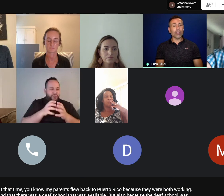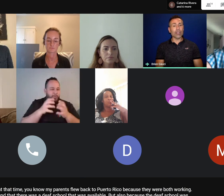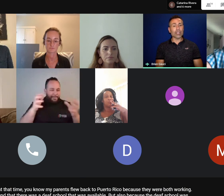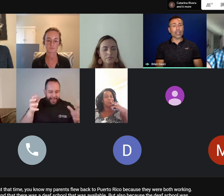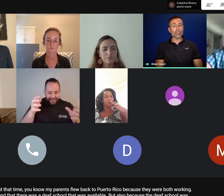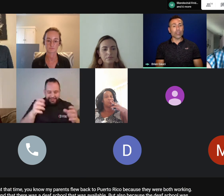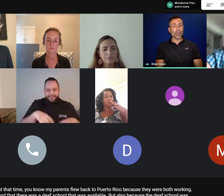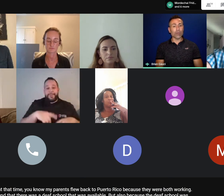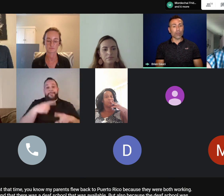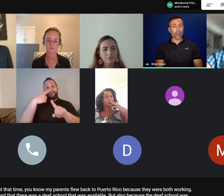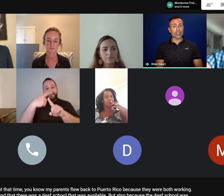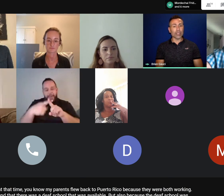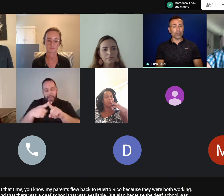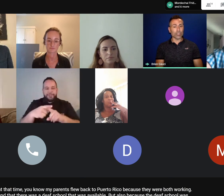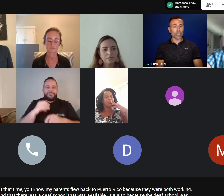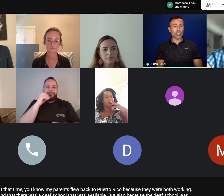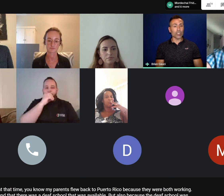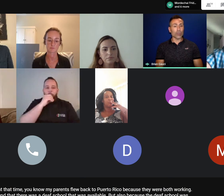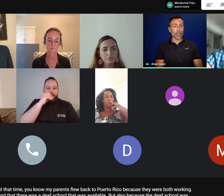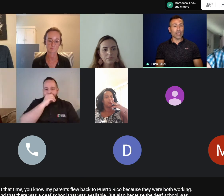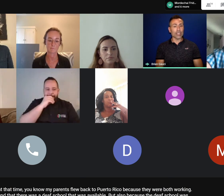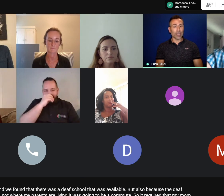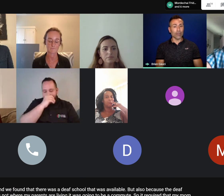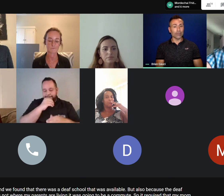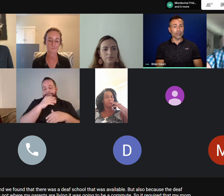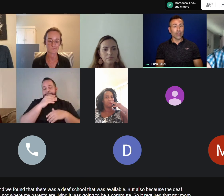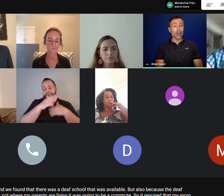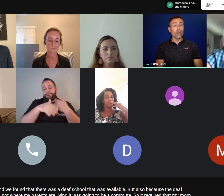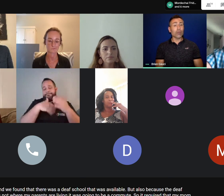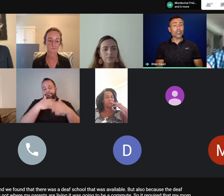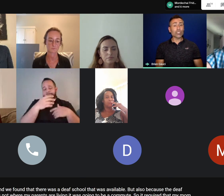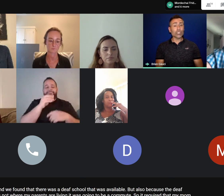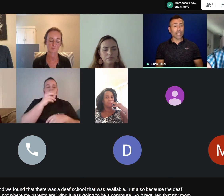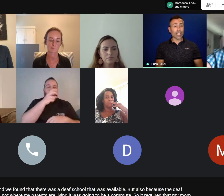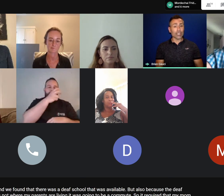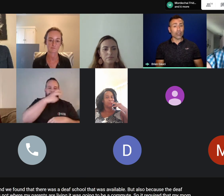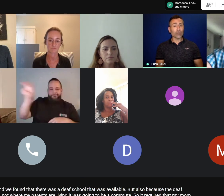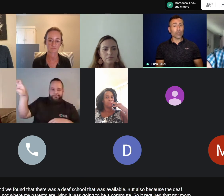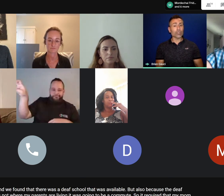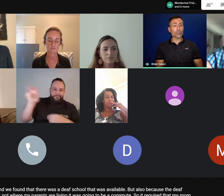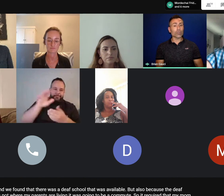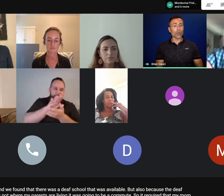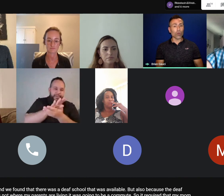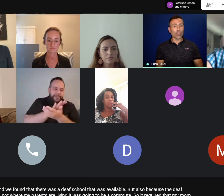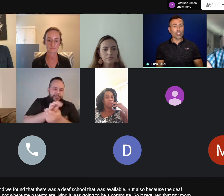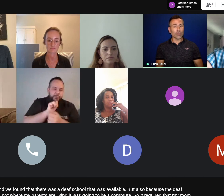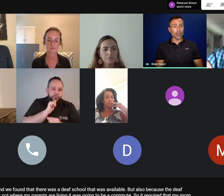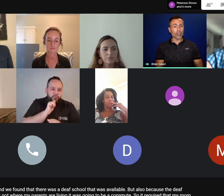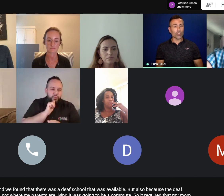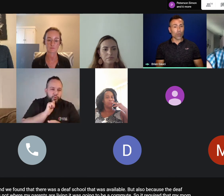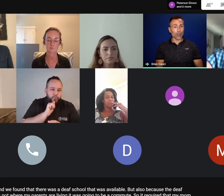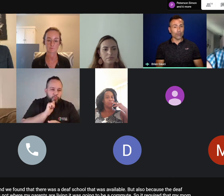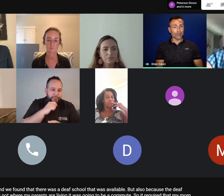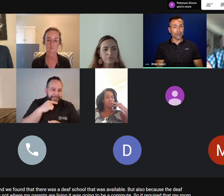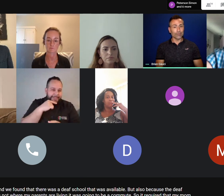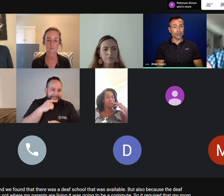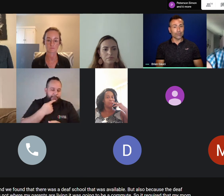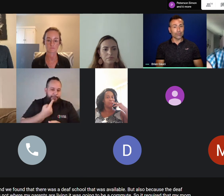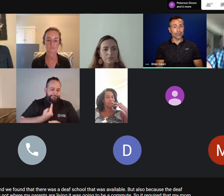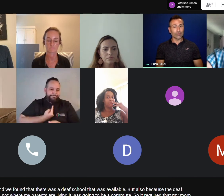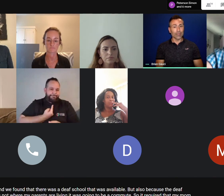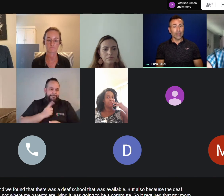And then later, as I got into the upper grades, it changed into ASL. But it wasn't just ASL. There was also some oralism in there as well.